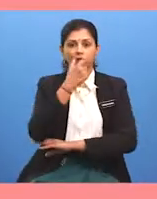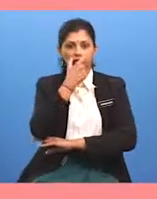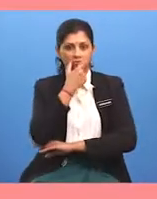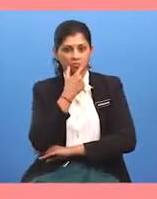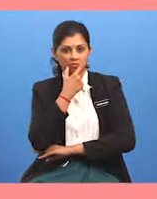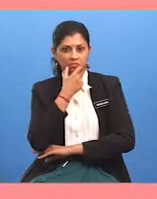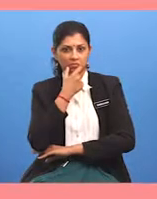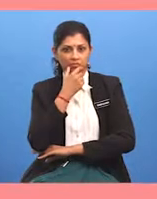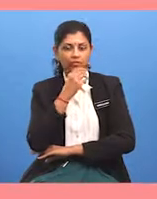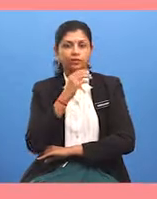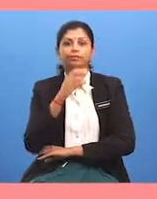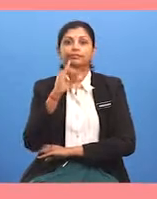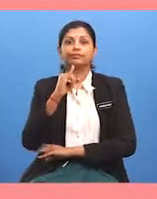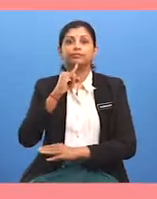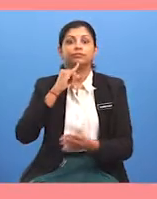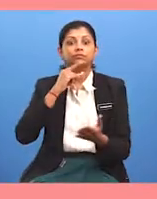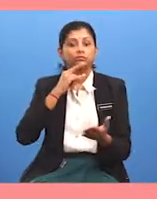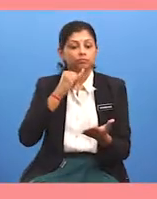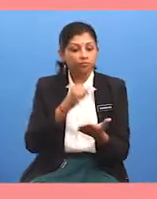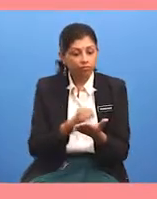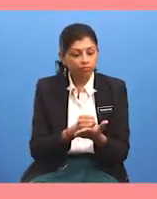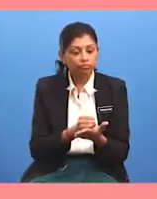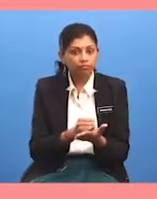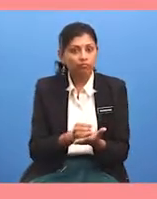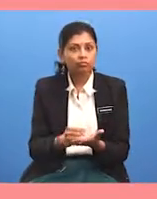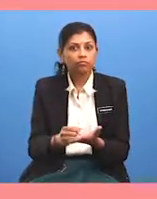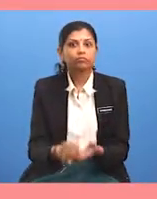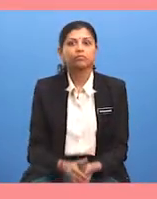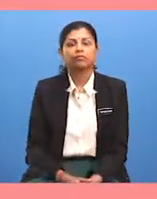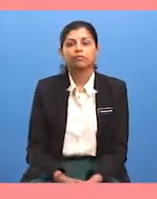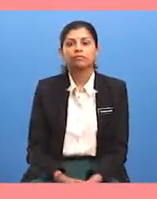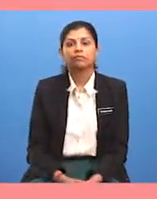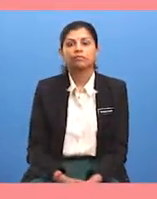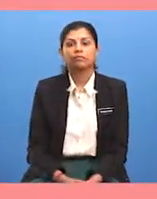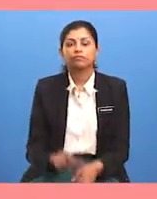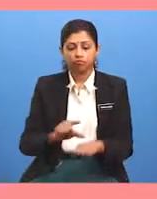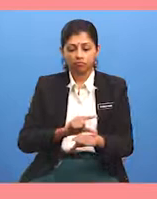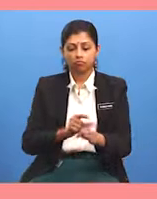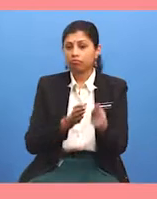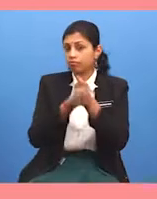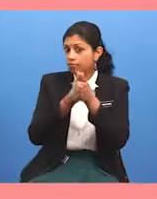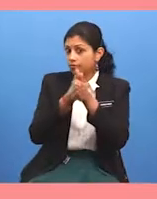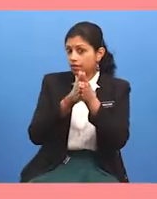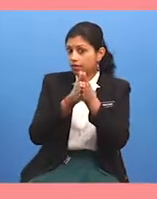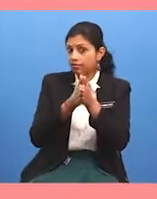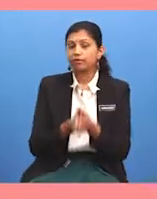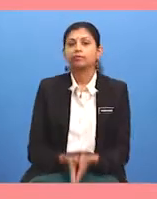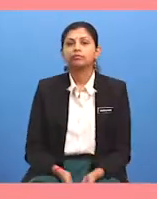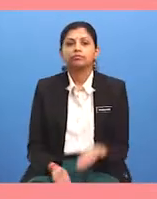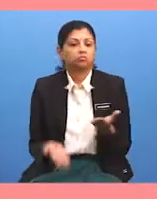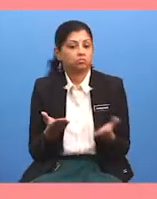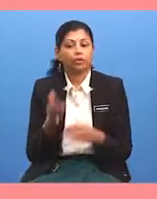is impressed that one can achieve success through hard work. The answer could be